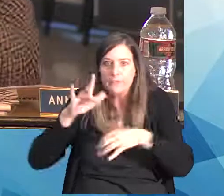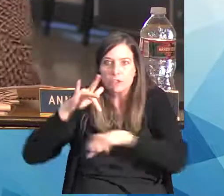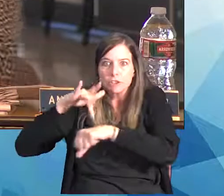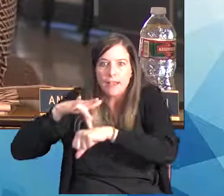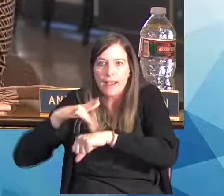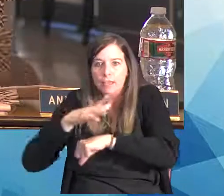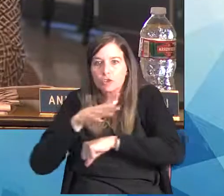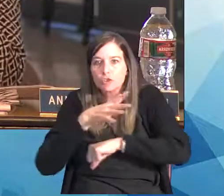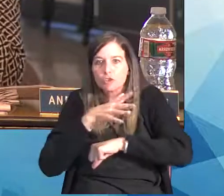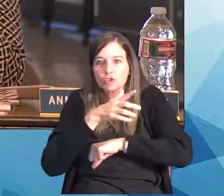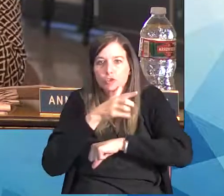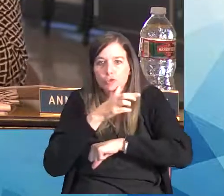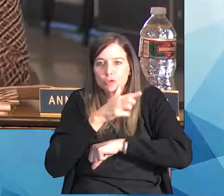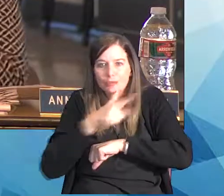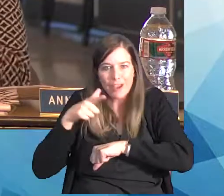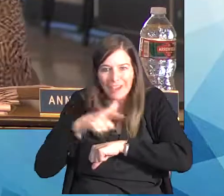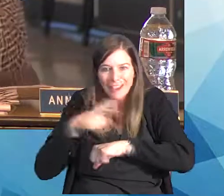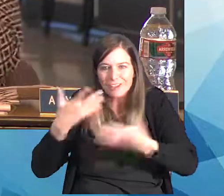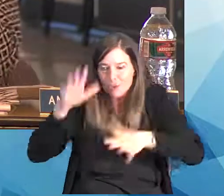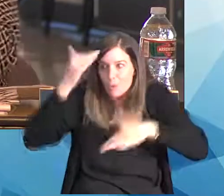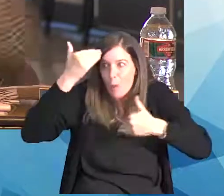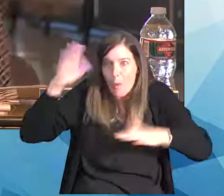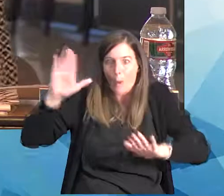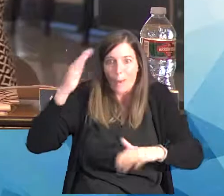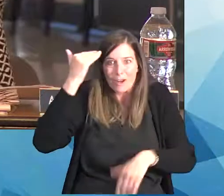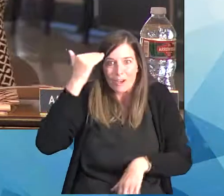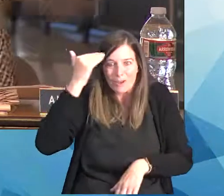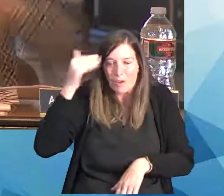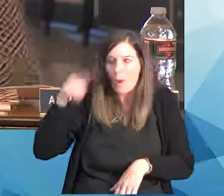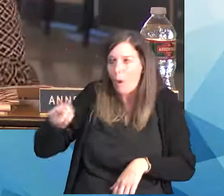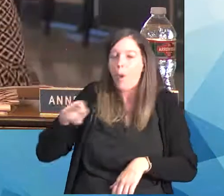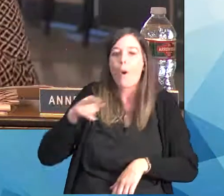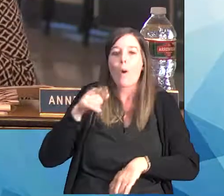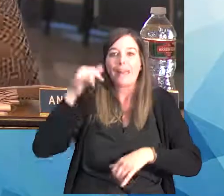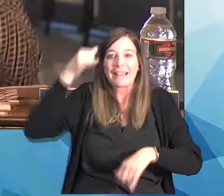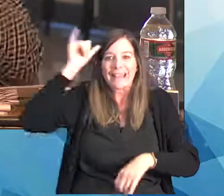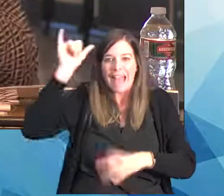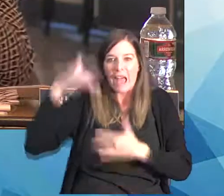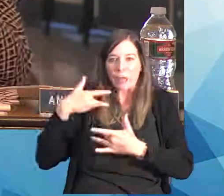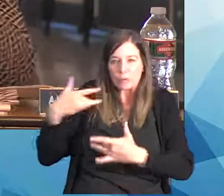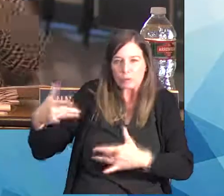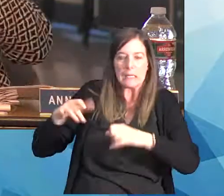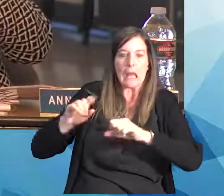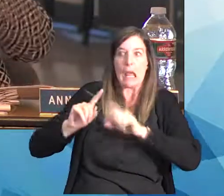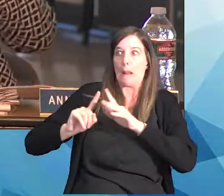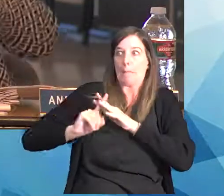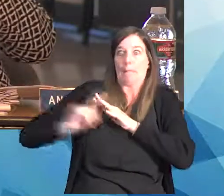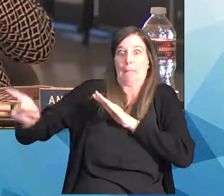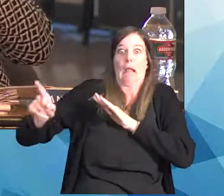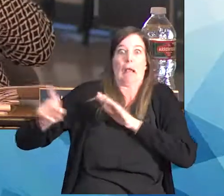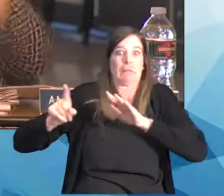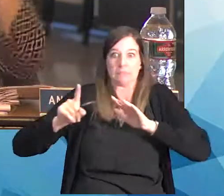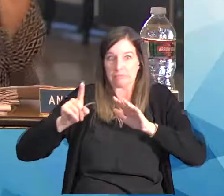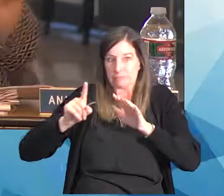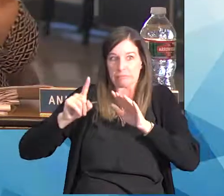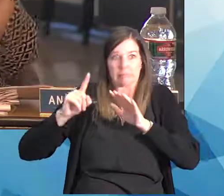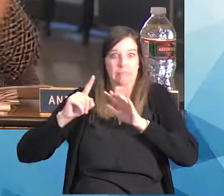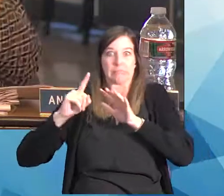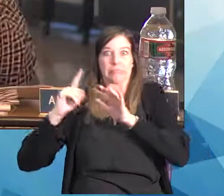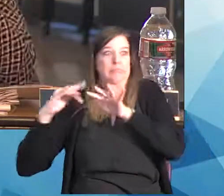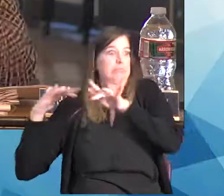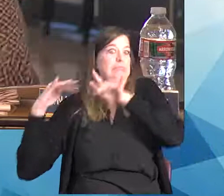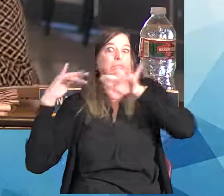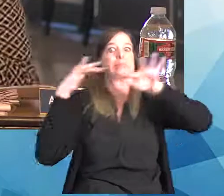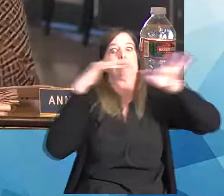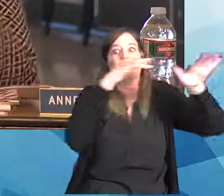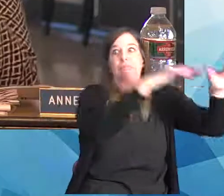cows, they run away. They scatter all over the place, and they try to outrun that